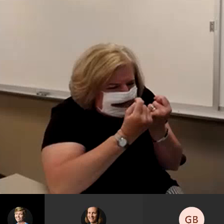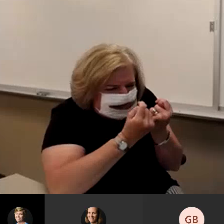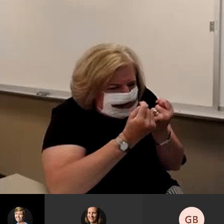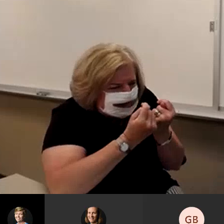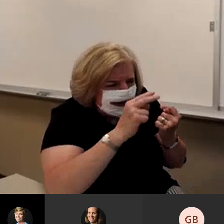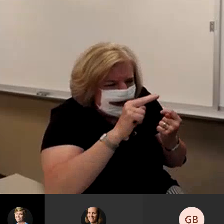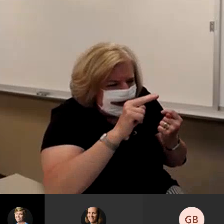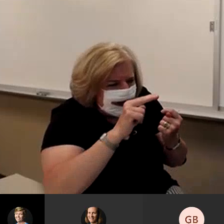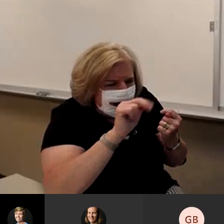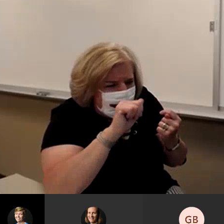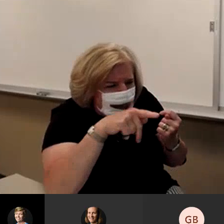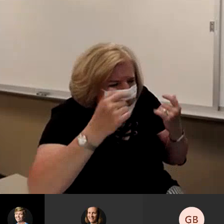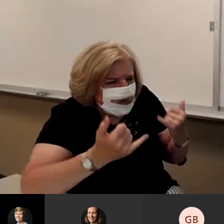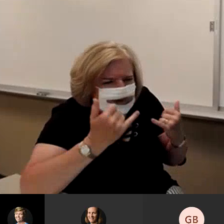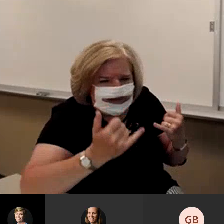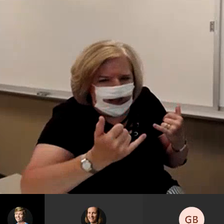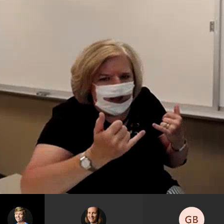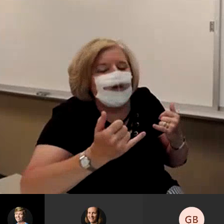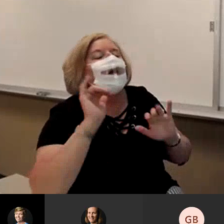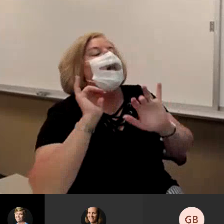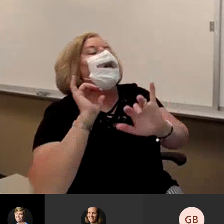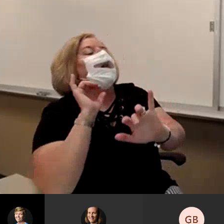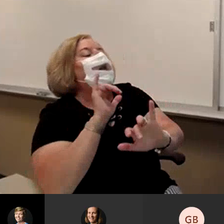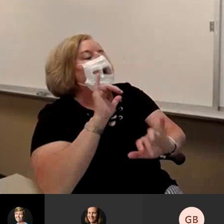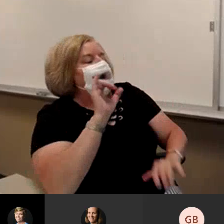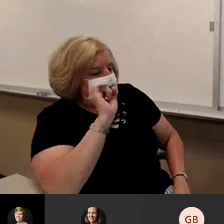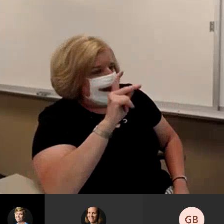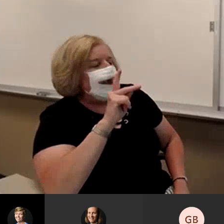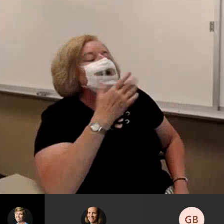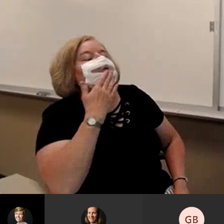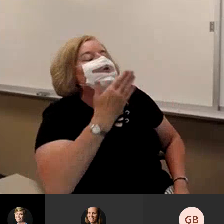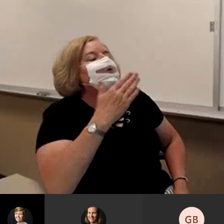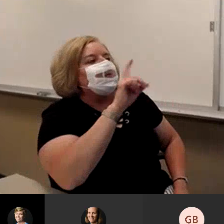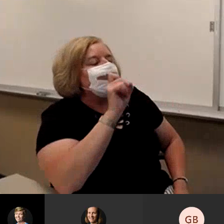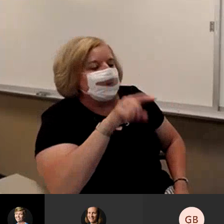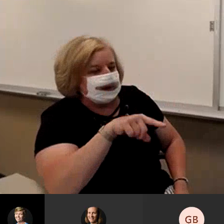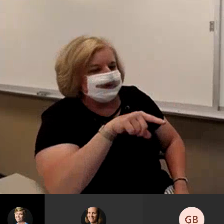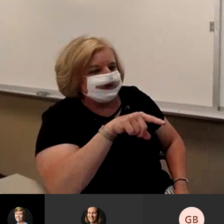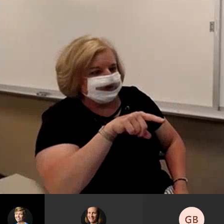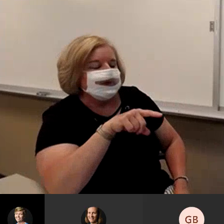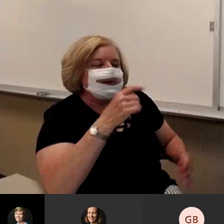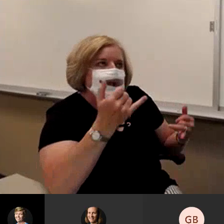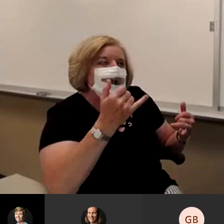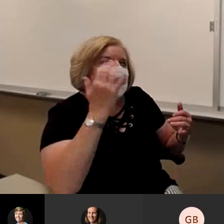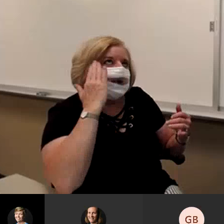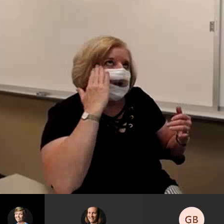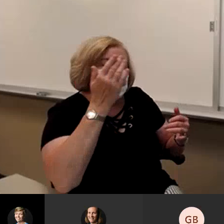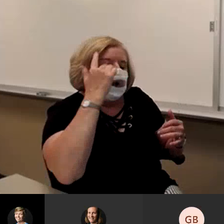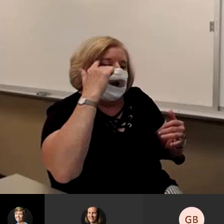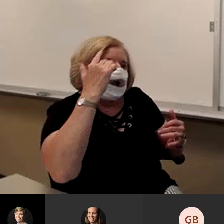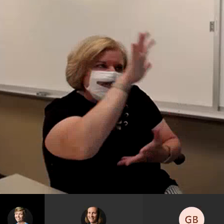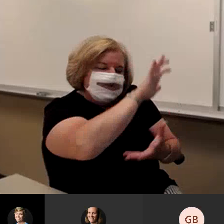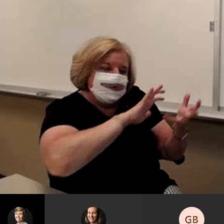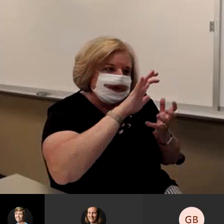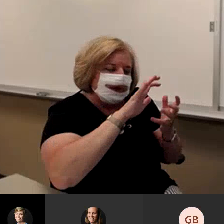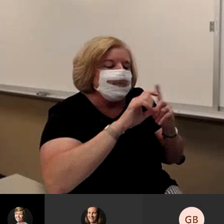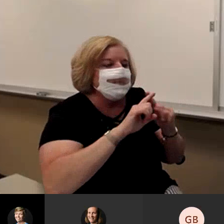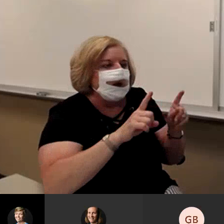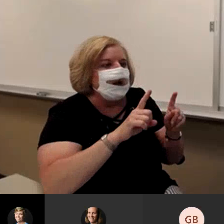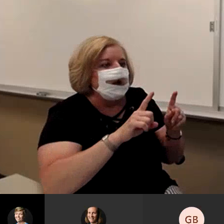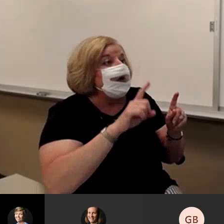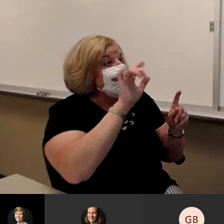app that we're using right now for the video? Okay, that is a great question. So, and this is where it gets a little confusing. So that